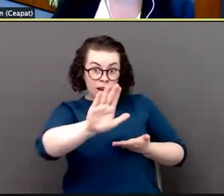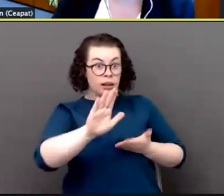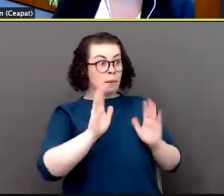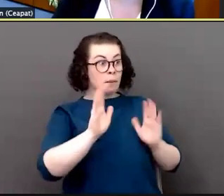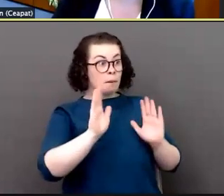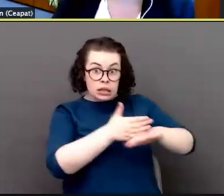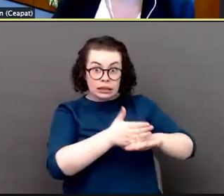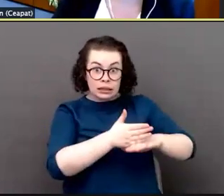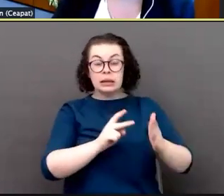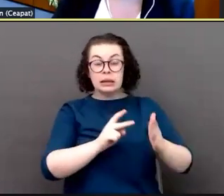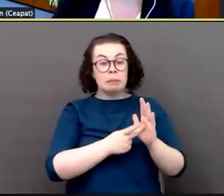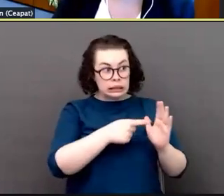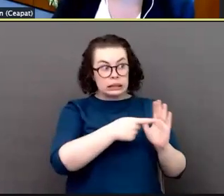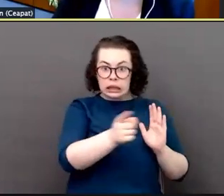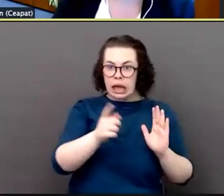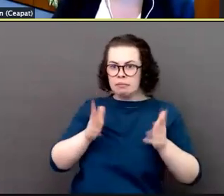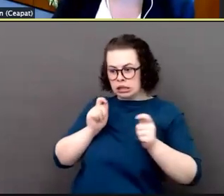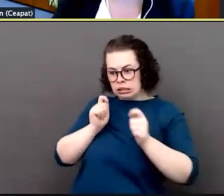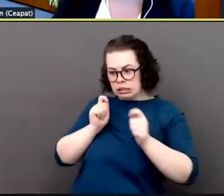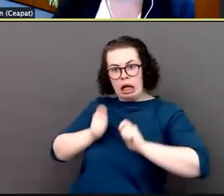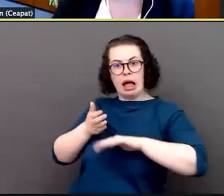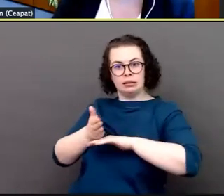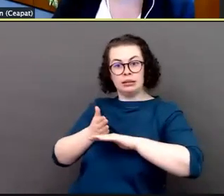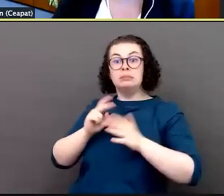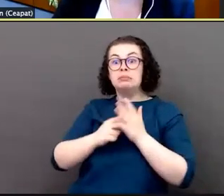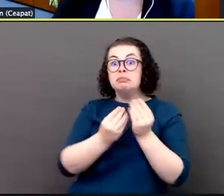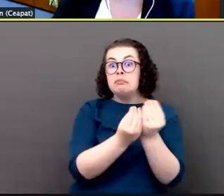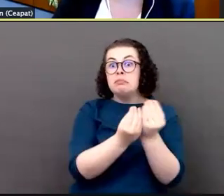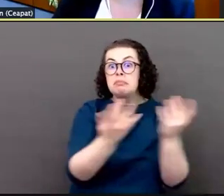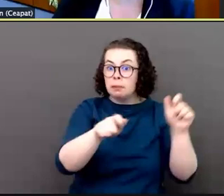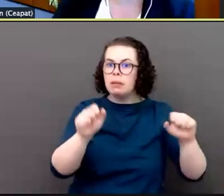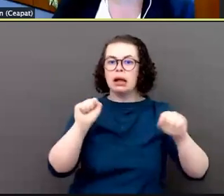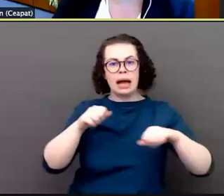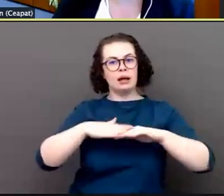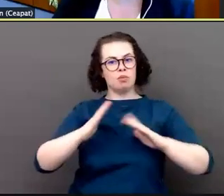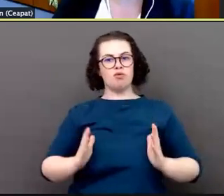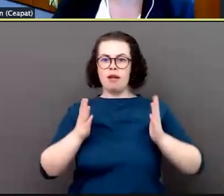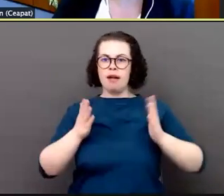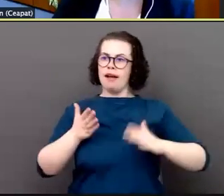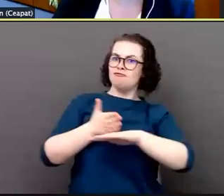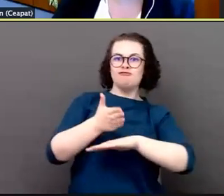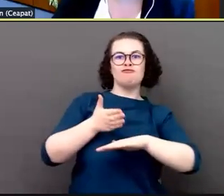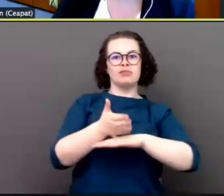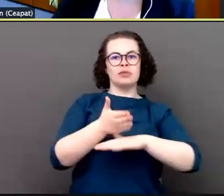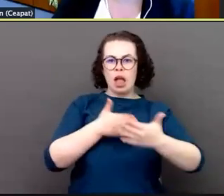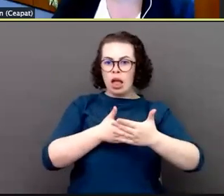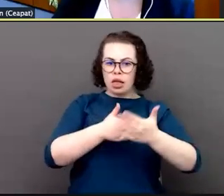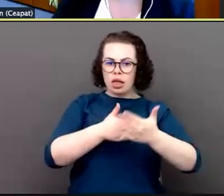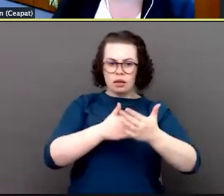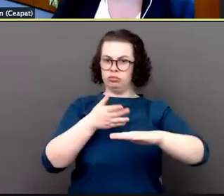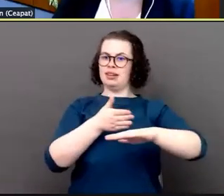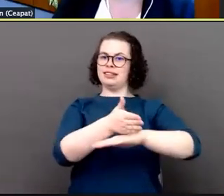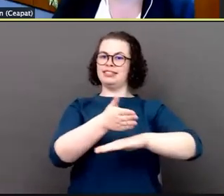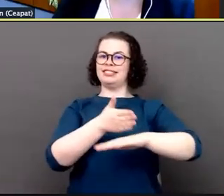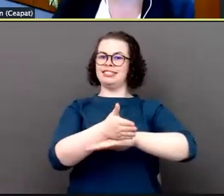many people who need accessible facilities, products, and services. It will